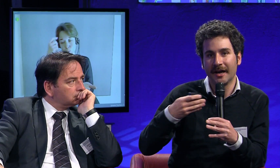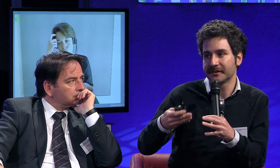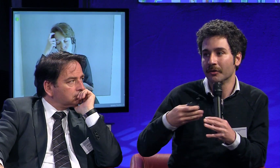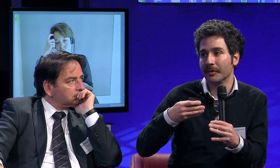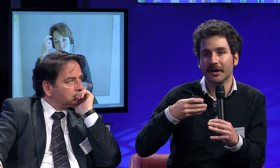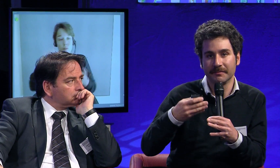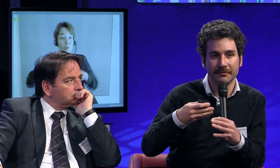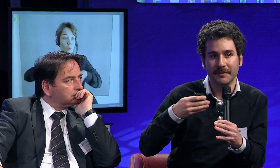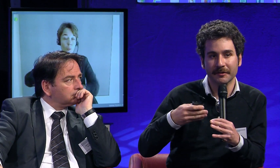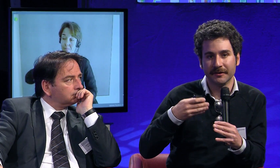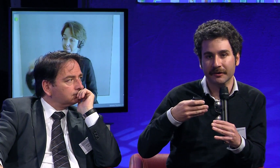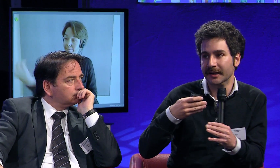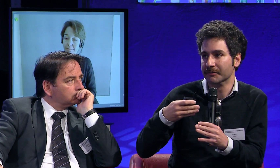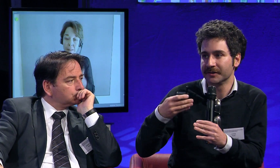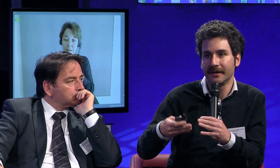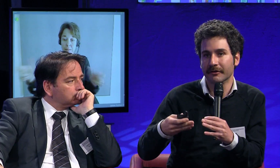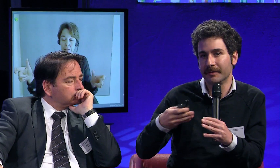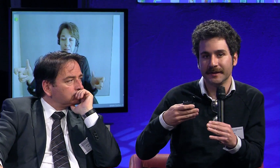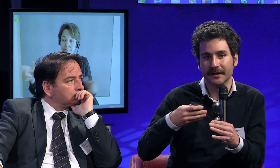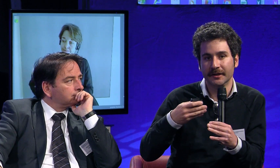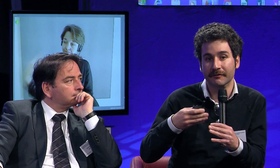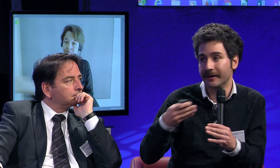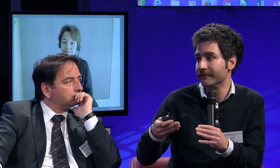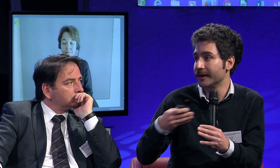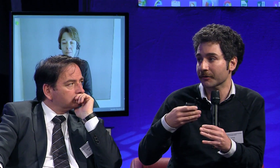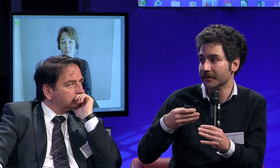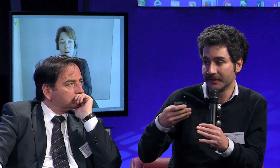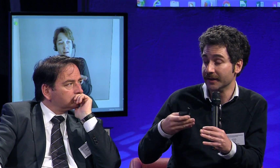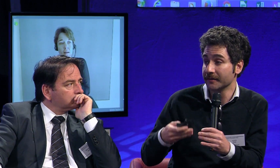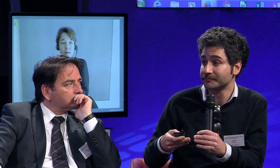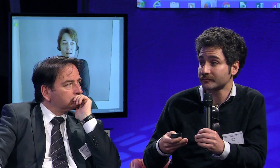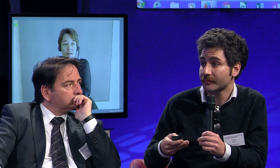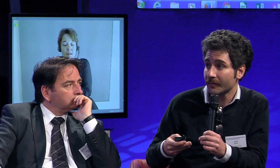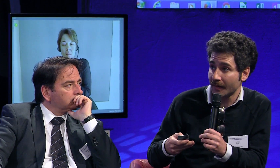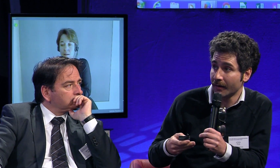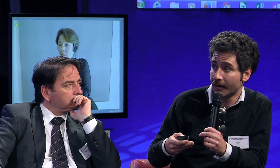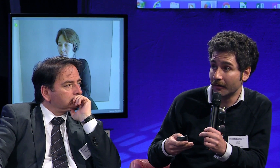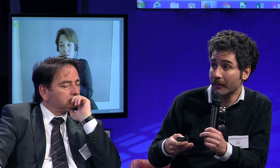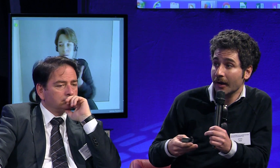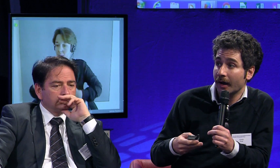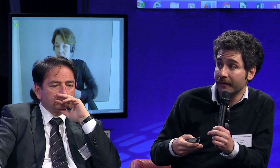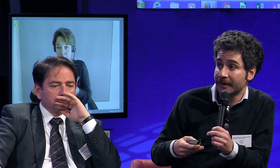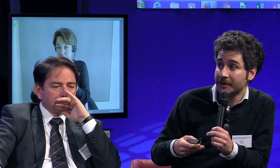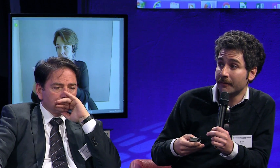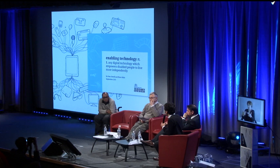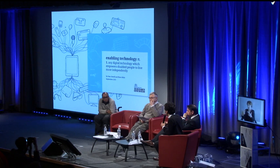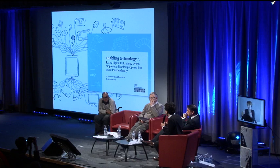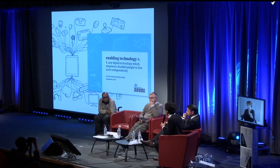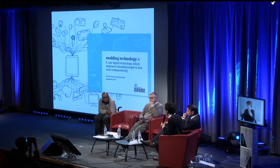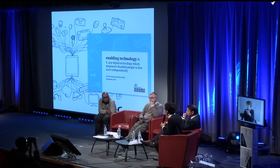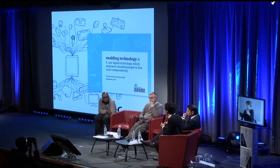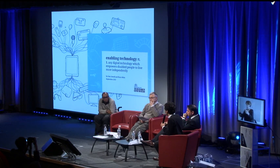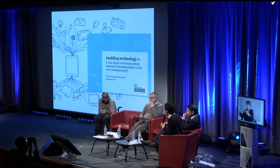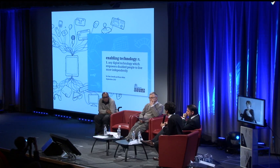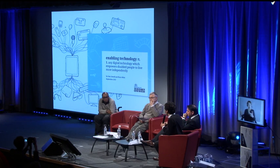the best compromise between people's different needs, which is never a particularly good fit for anyone's needs. At the same time, I was doing